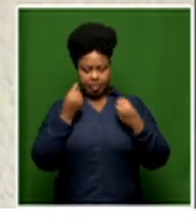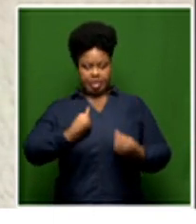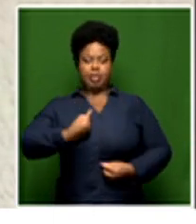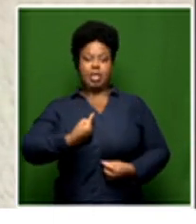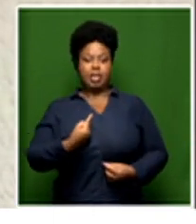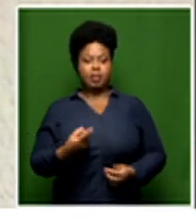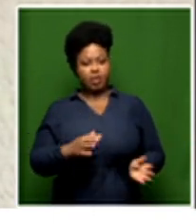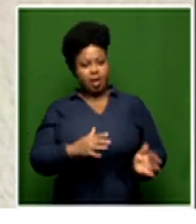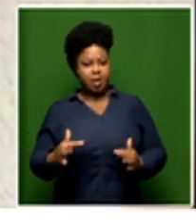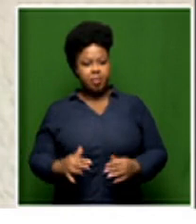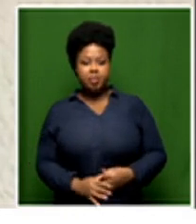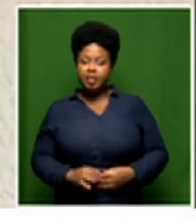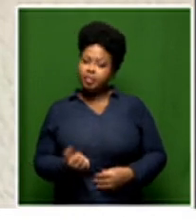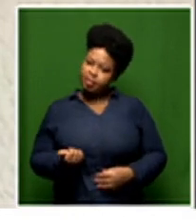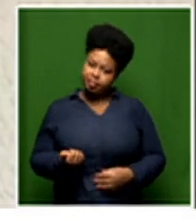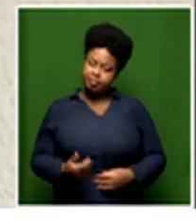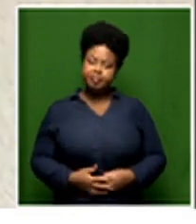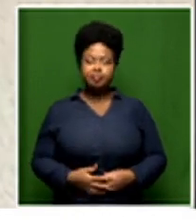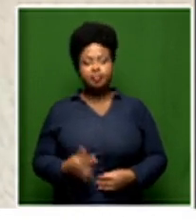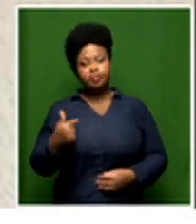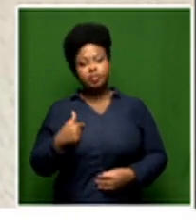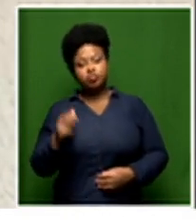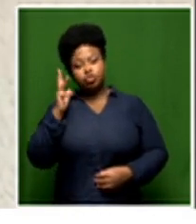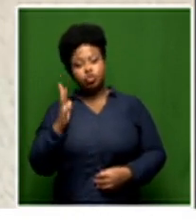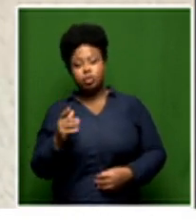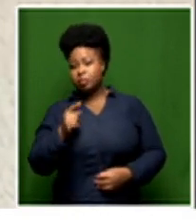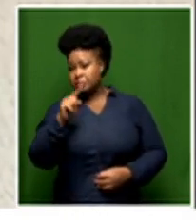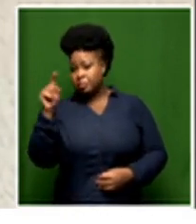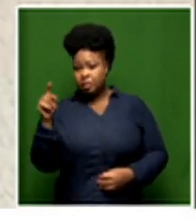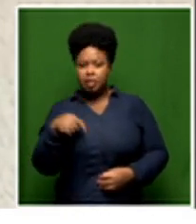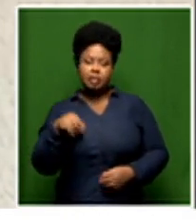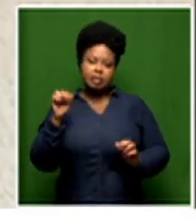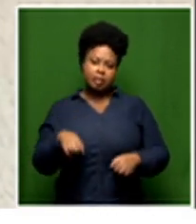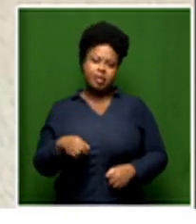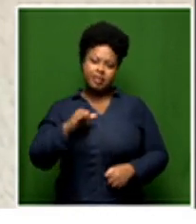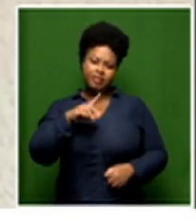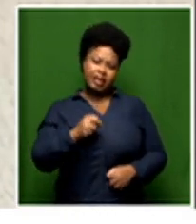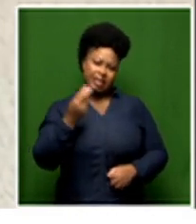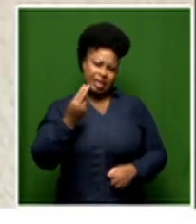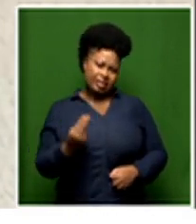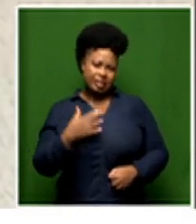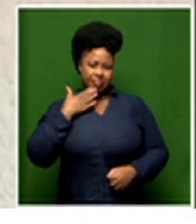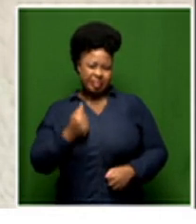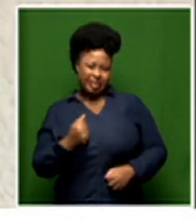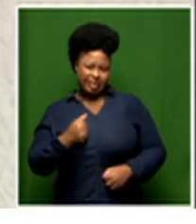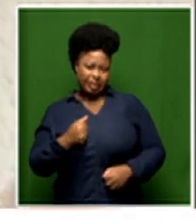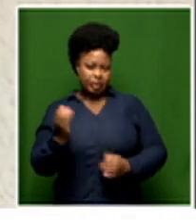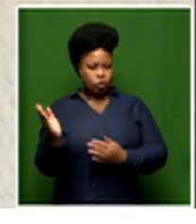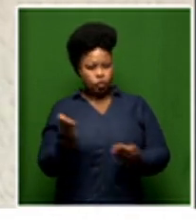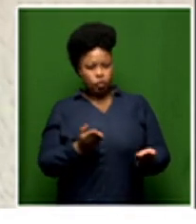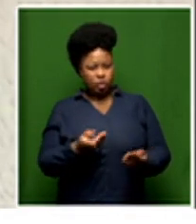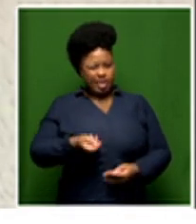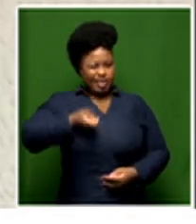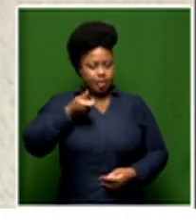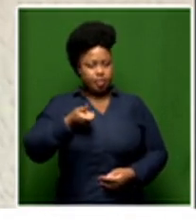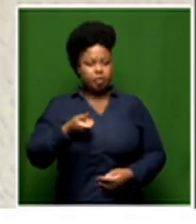cartoons. And I would then talk to my lecturers that, you know, even though I'm doing fine art, can I please introduce a